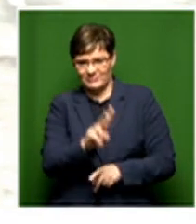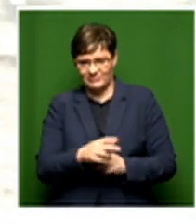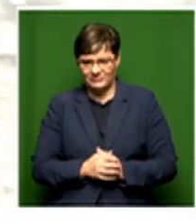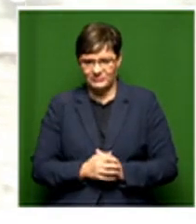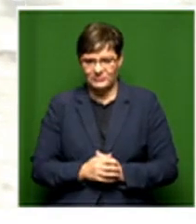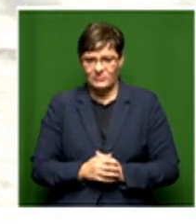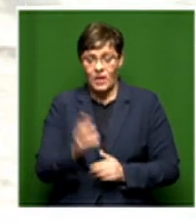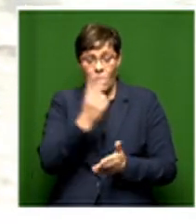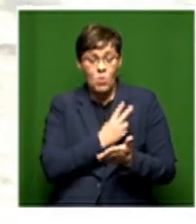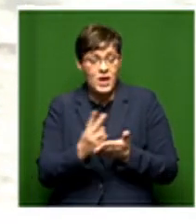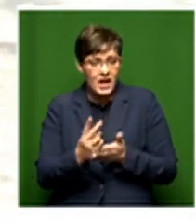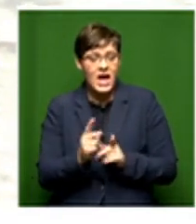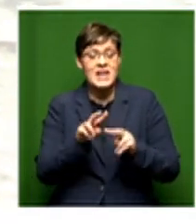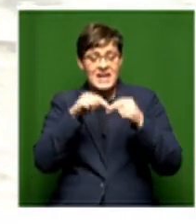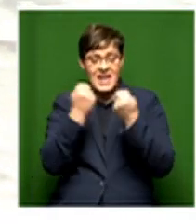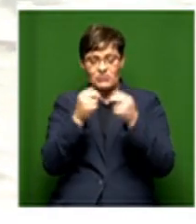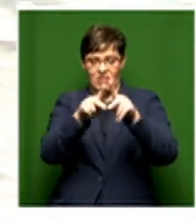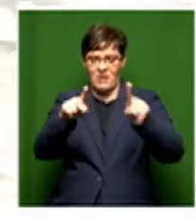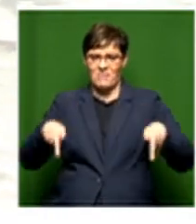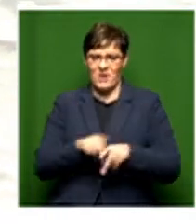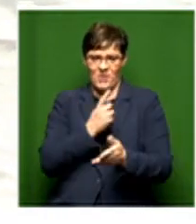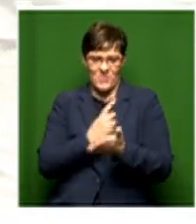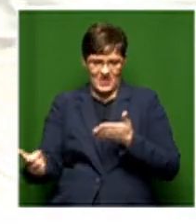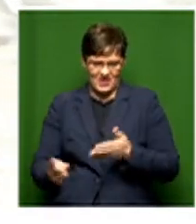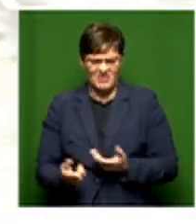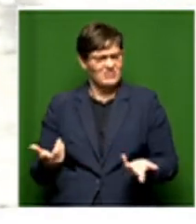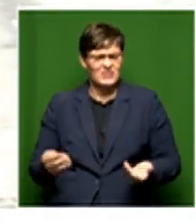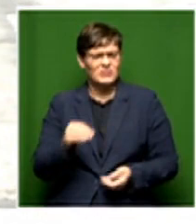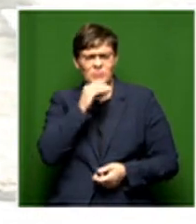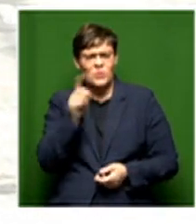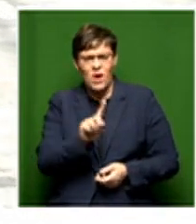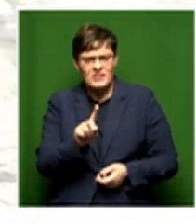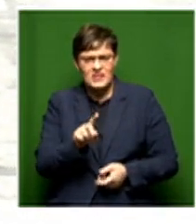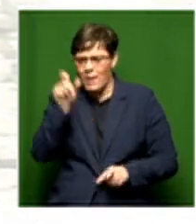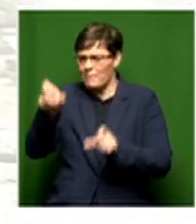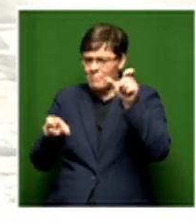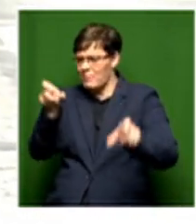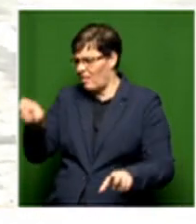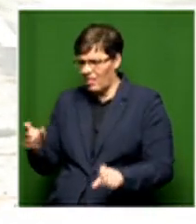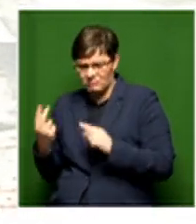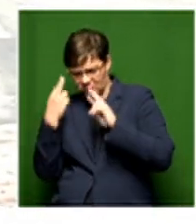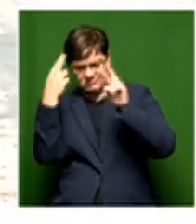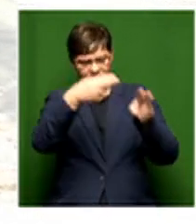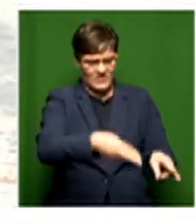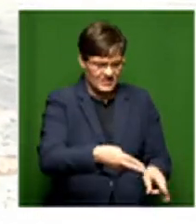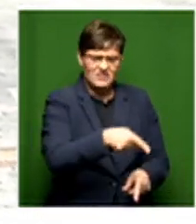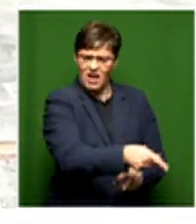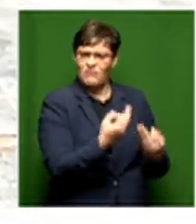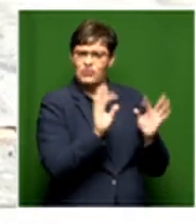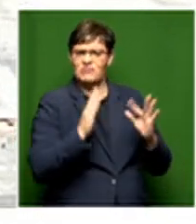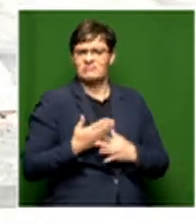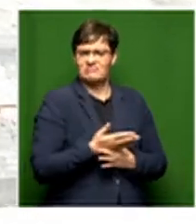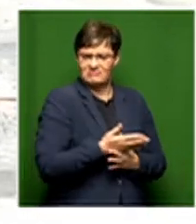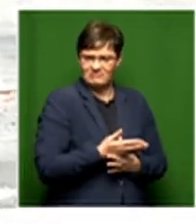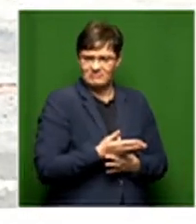This week forms part of the National Parks Week, which basically means that South Africans get the opportunity to visit national parks for free.